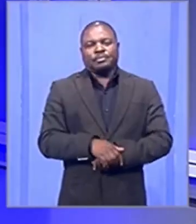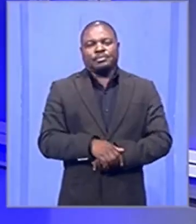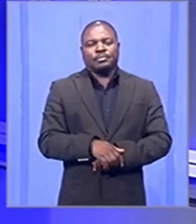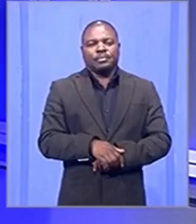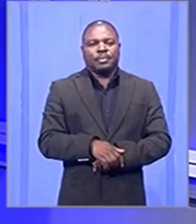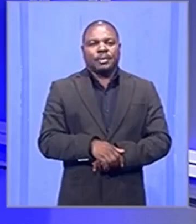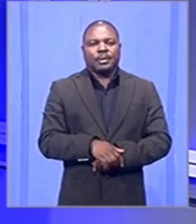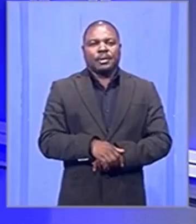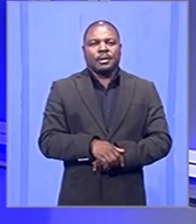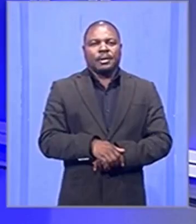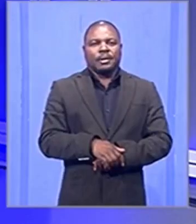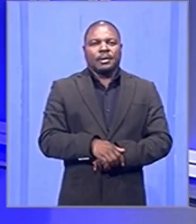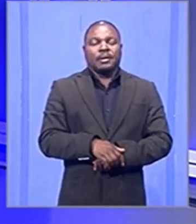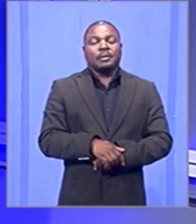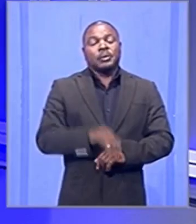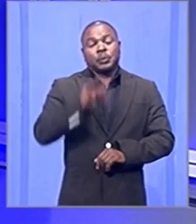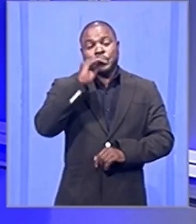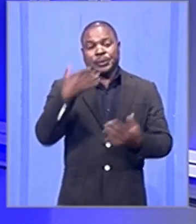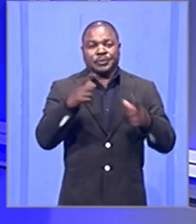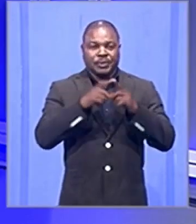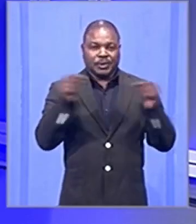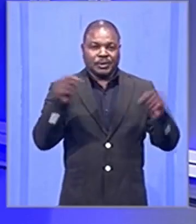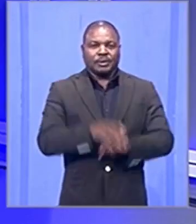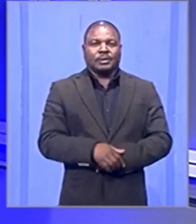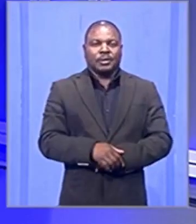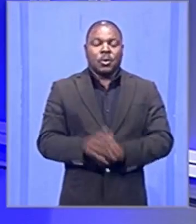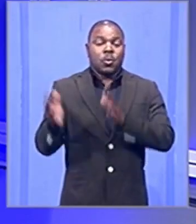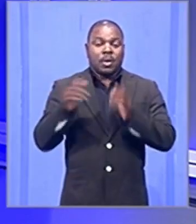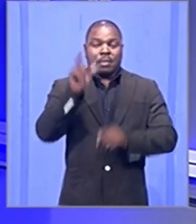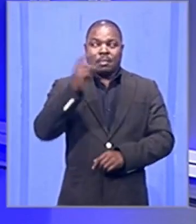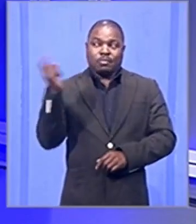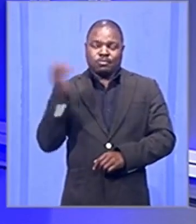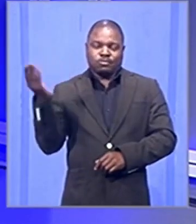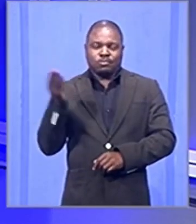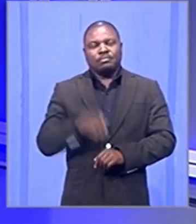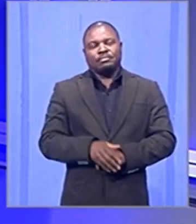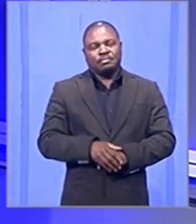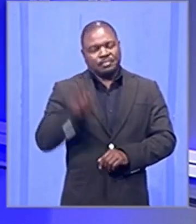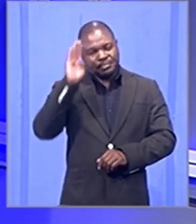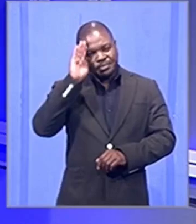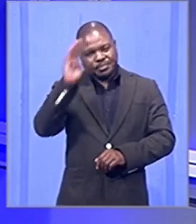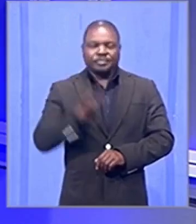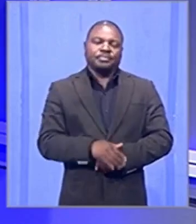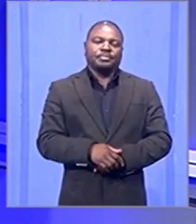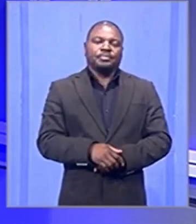Ba e sorentse ho lekane phirimaneng ena bolepi bo a latela. Salang hantle.